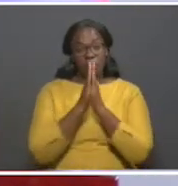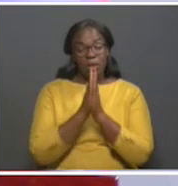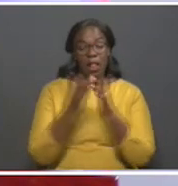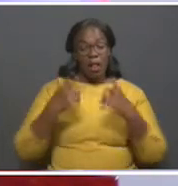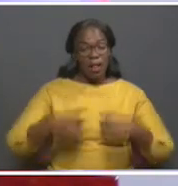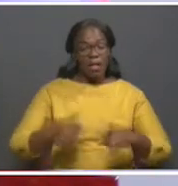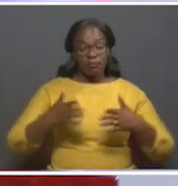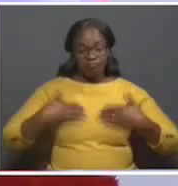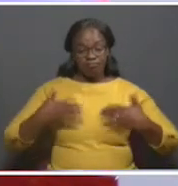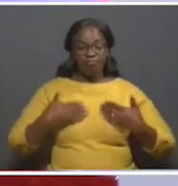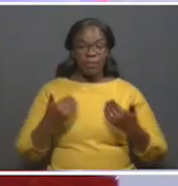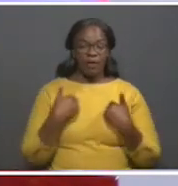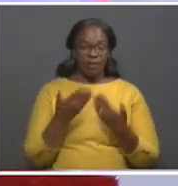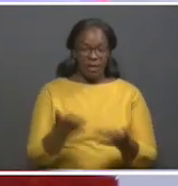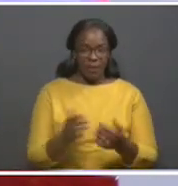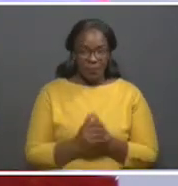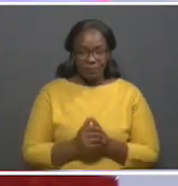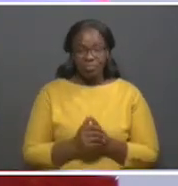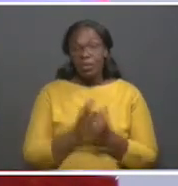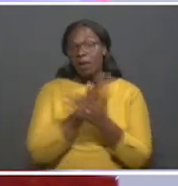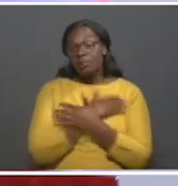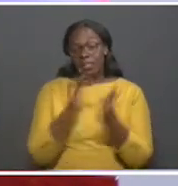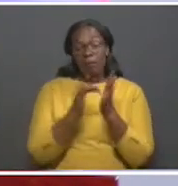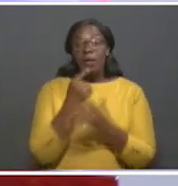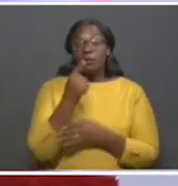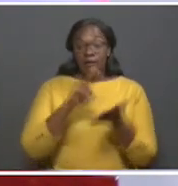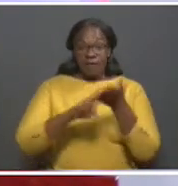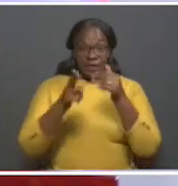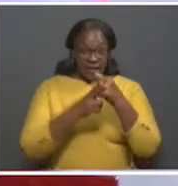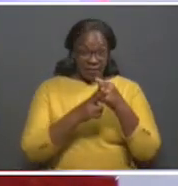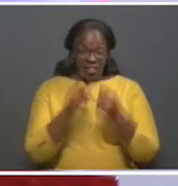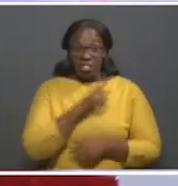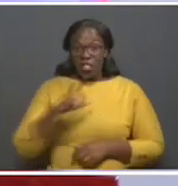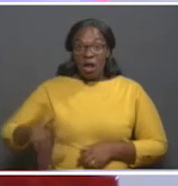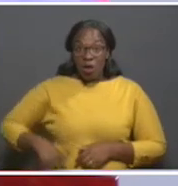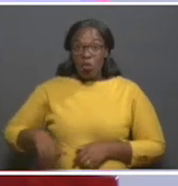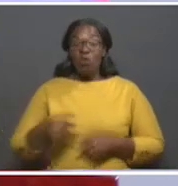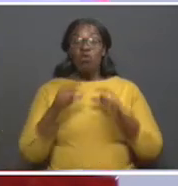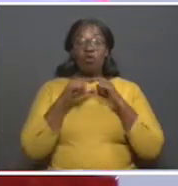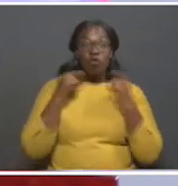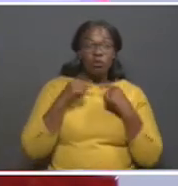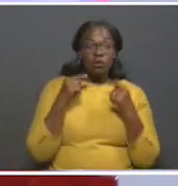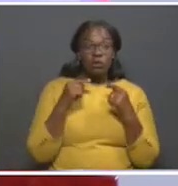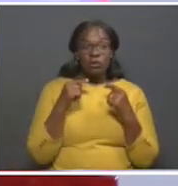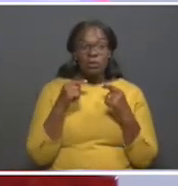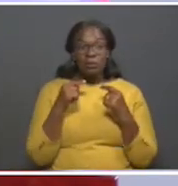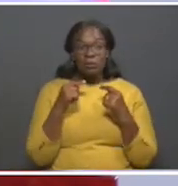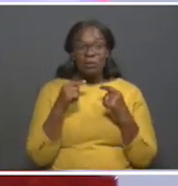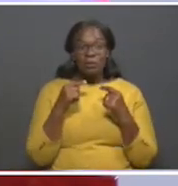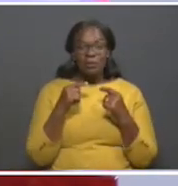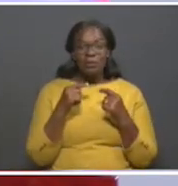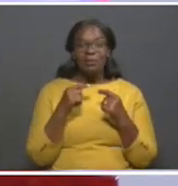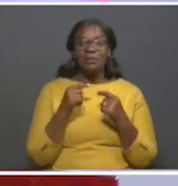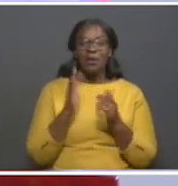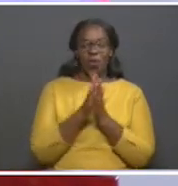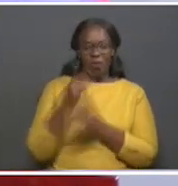be gladness. Friends, the Bible says in verse 7 that the Lord of hosts is with us. And